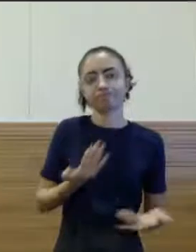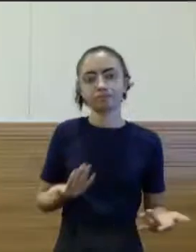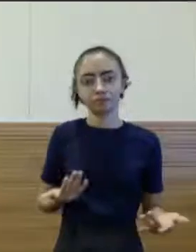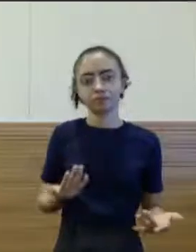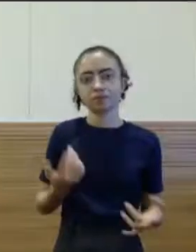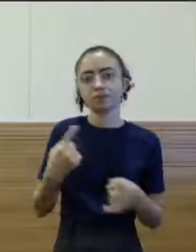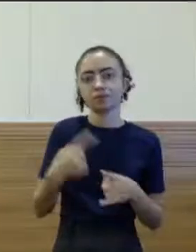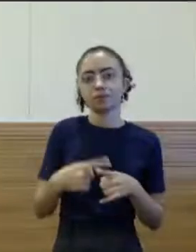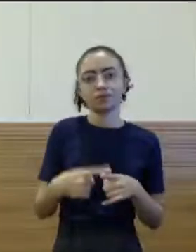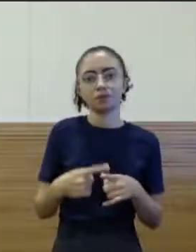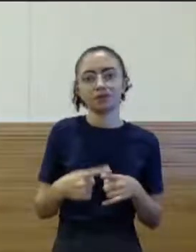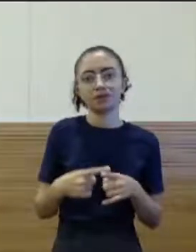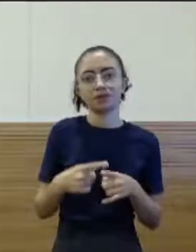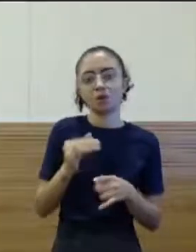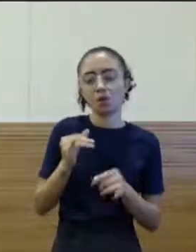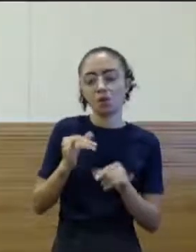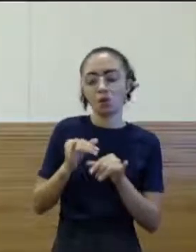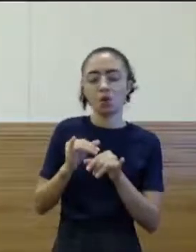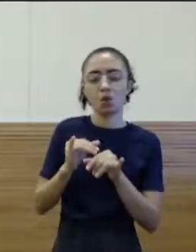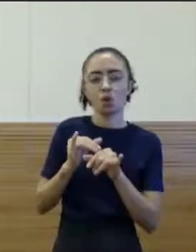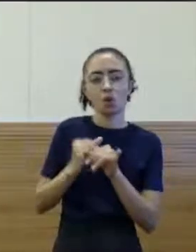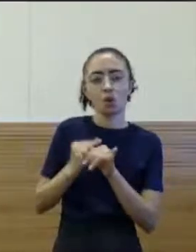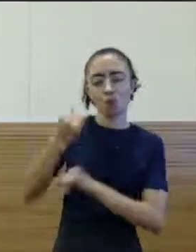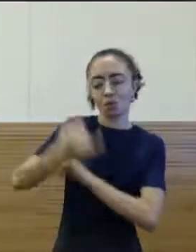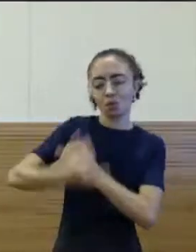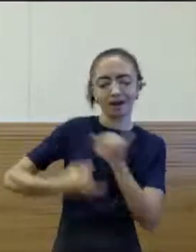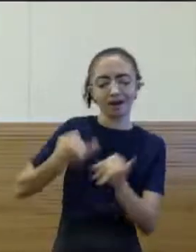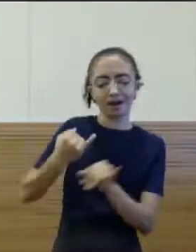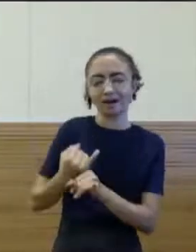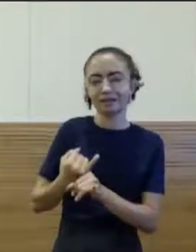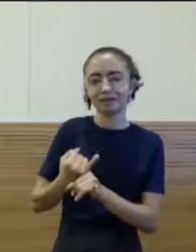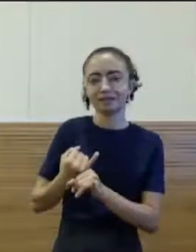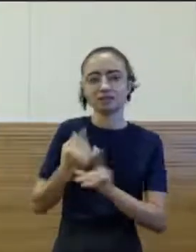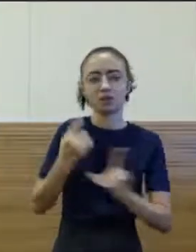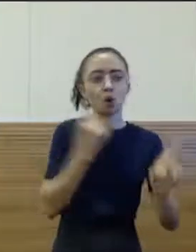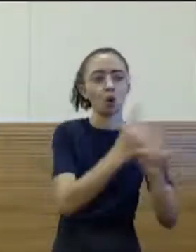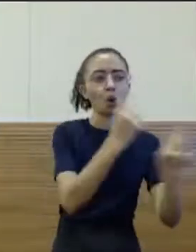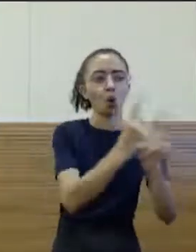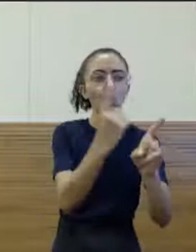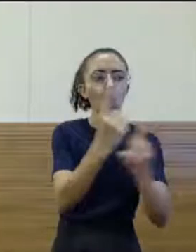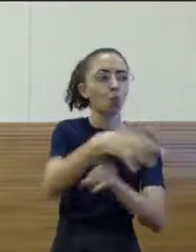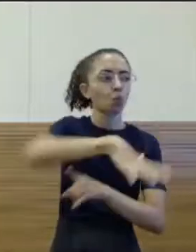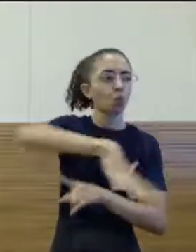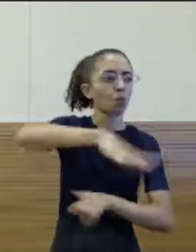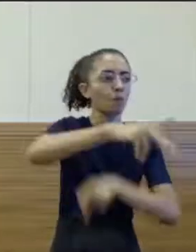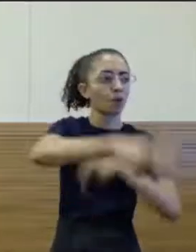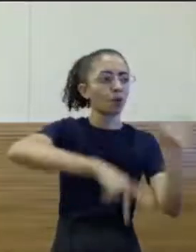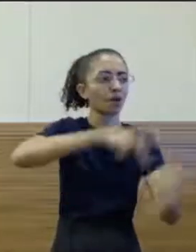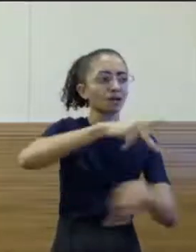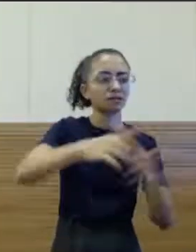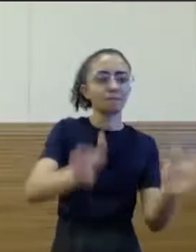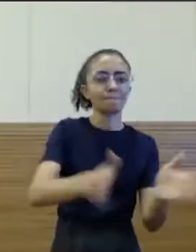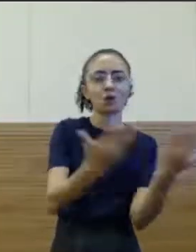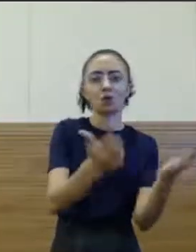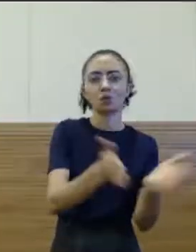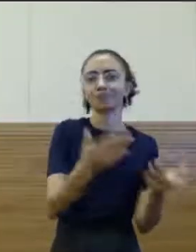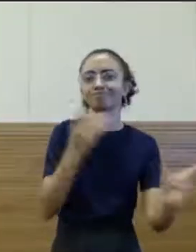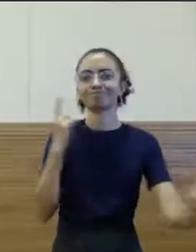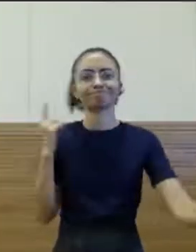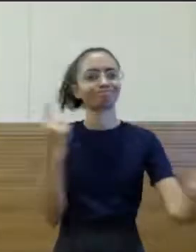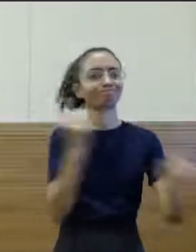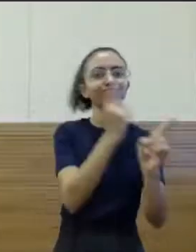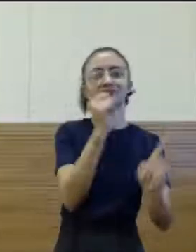well, we were not able to reach all the population, or at least the vulnerable population, due to the pandemic.